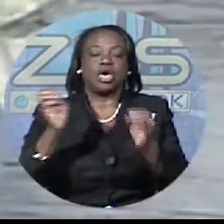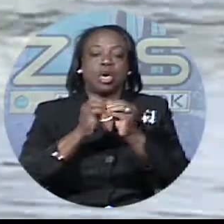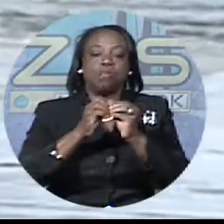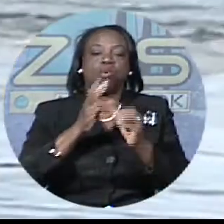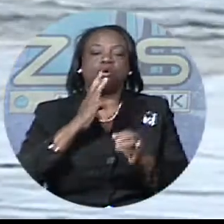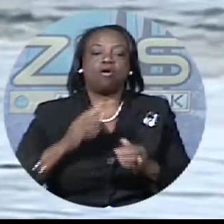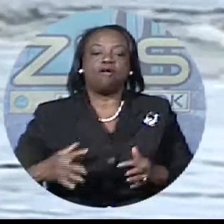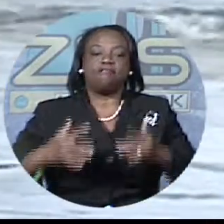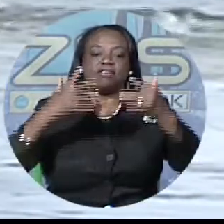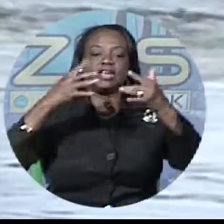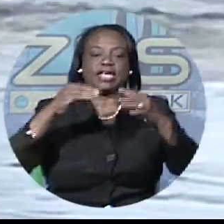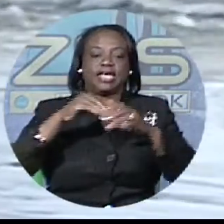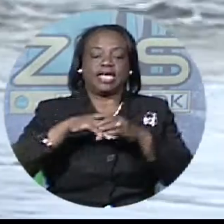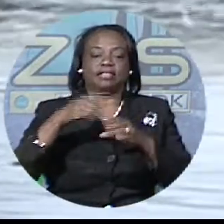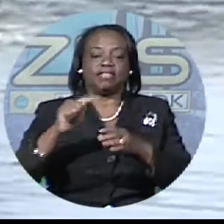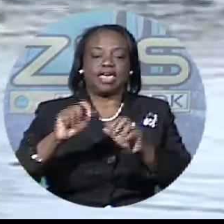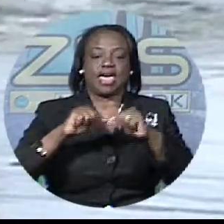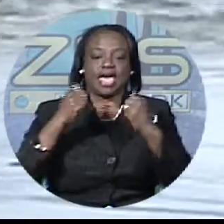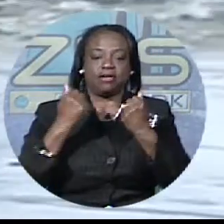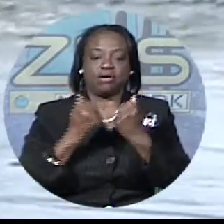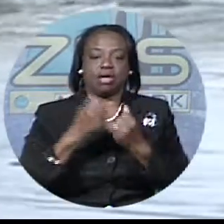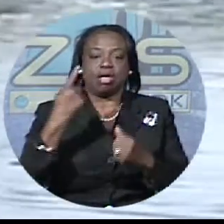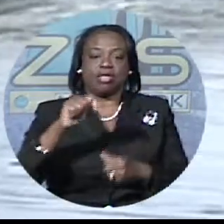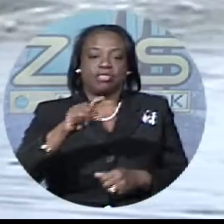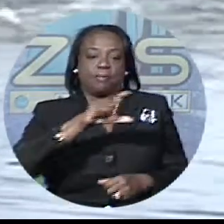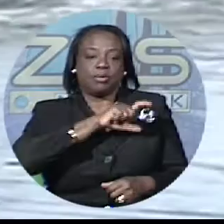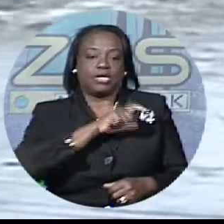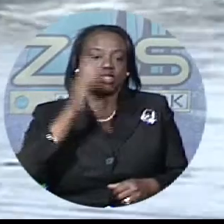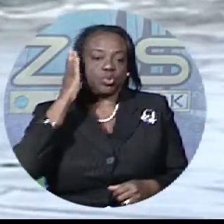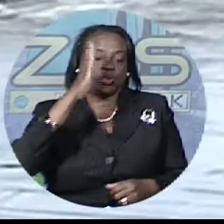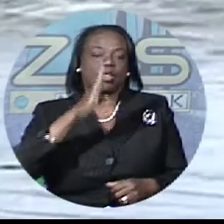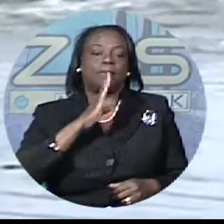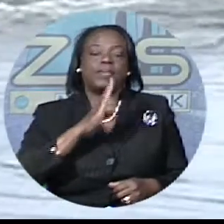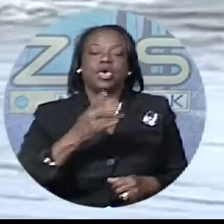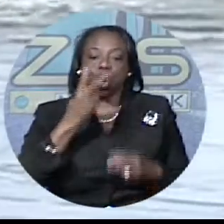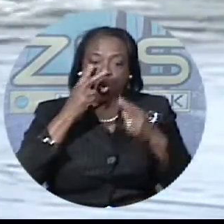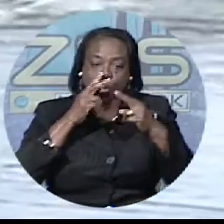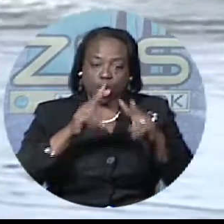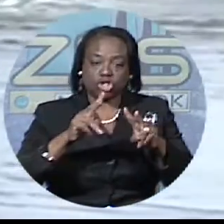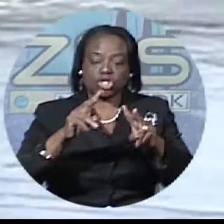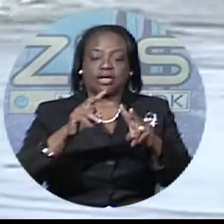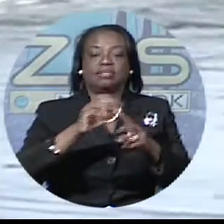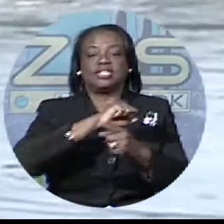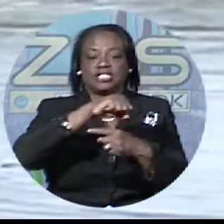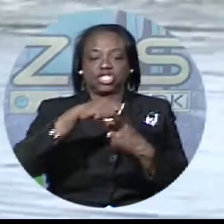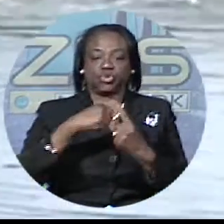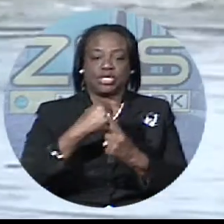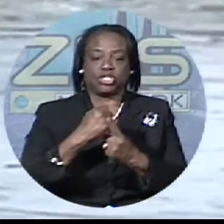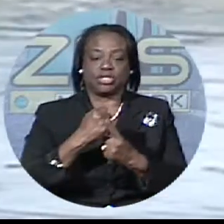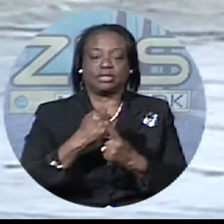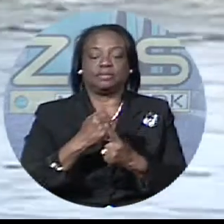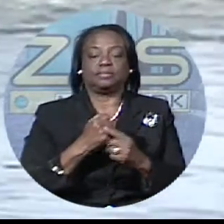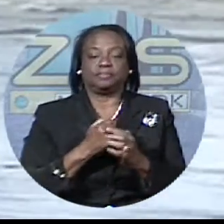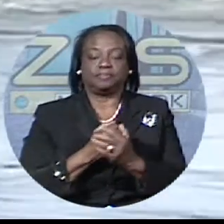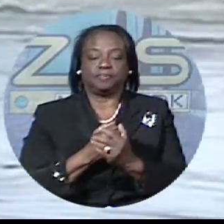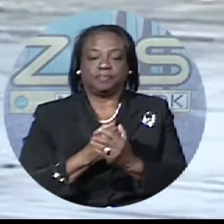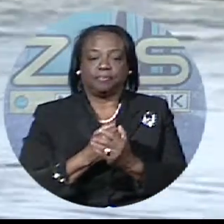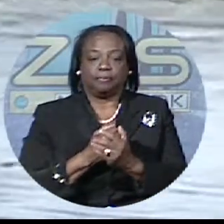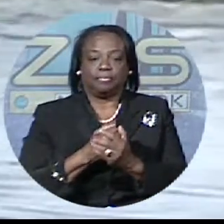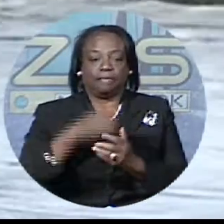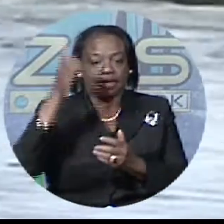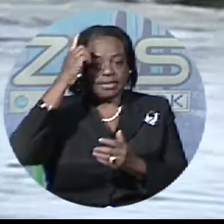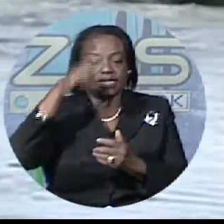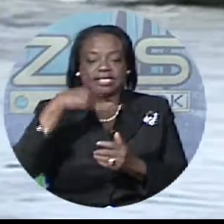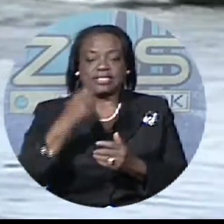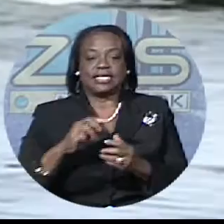here, and we will take the necessary action if it becomes necessary to close the road again. Daniel says flooding is